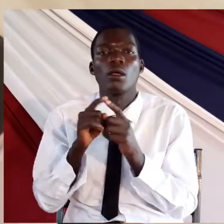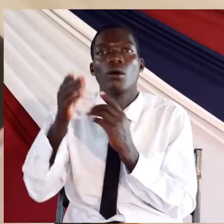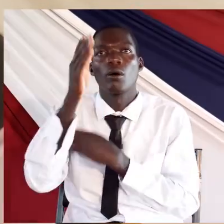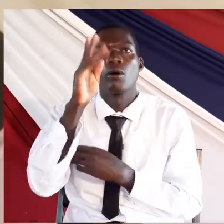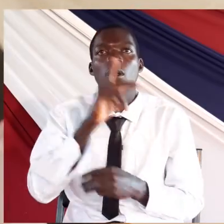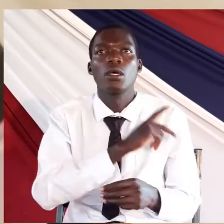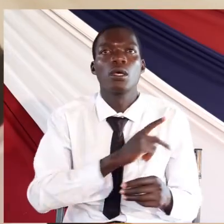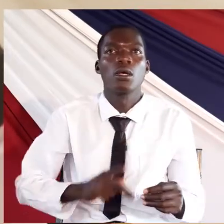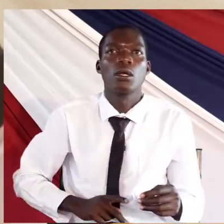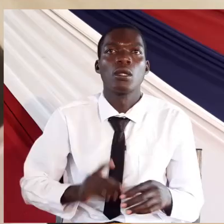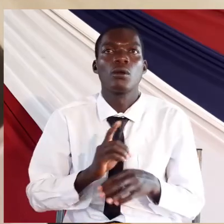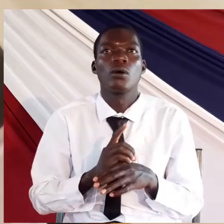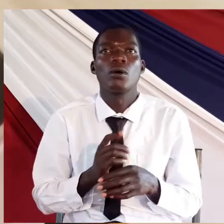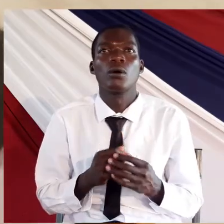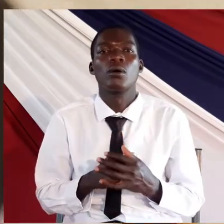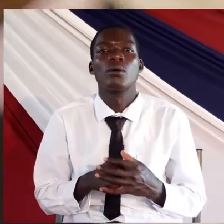children?